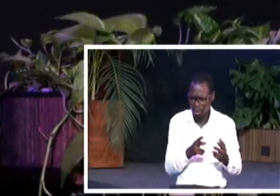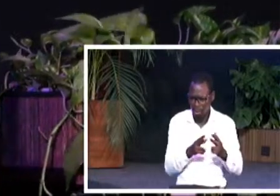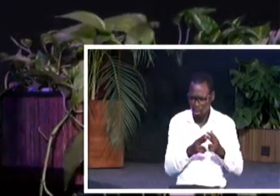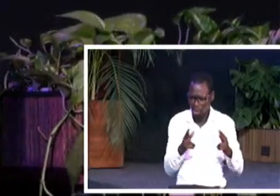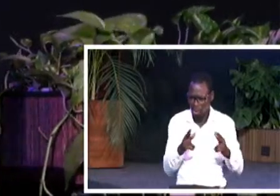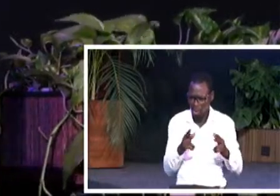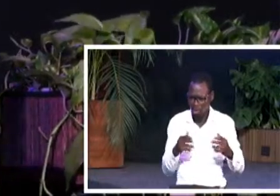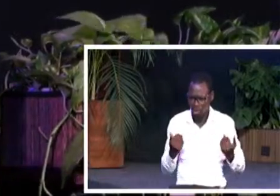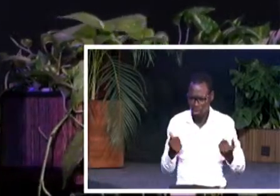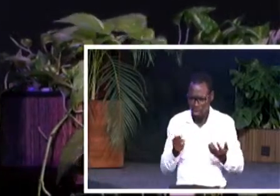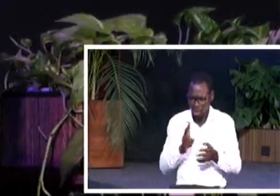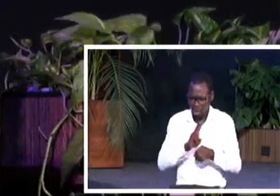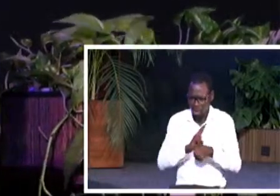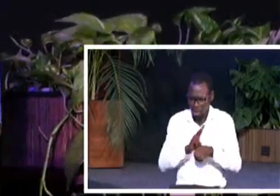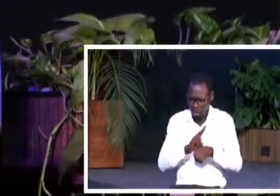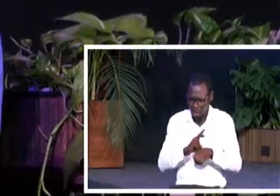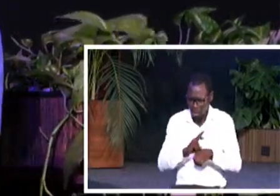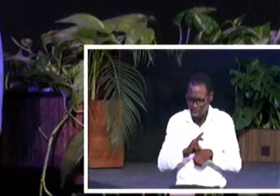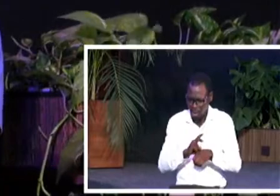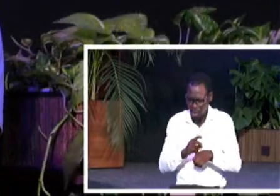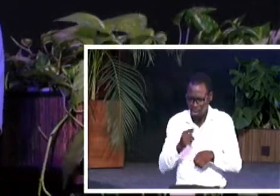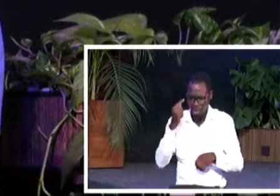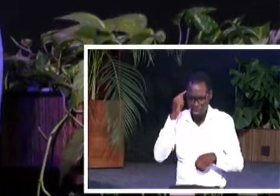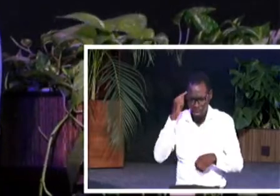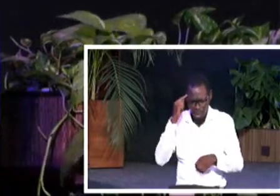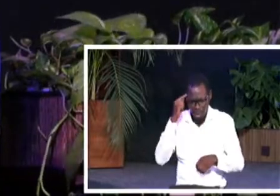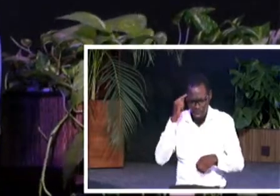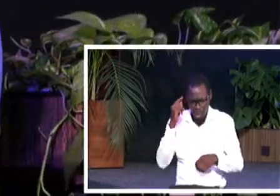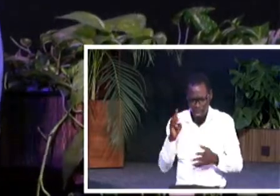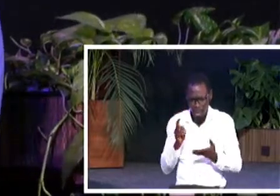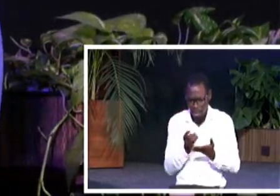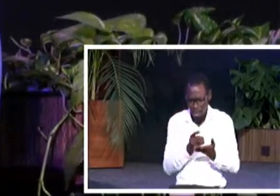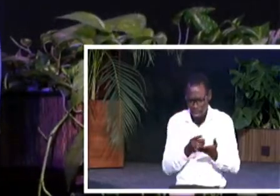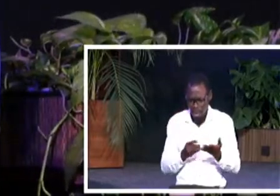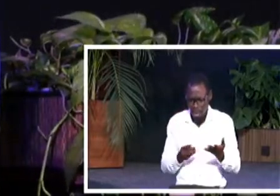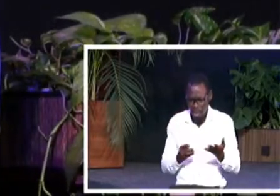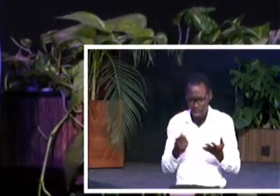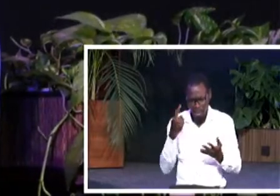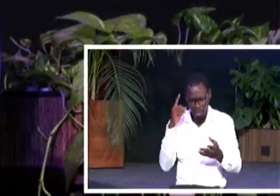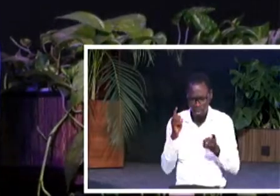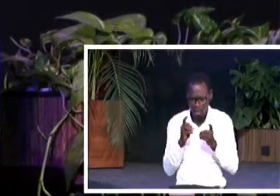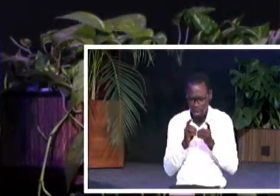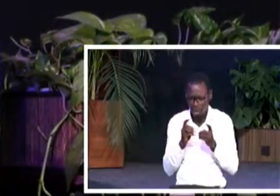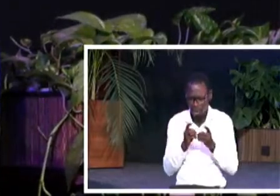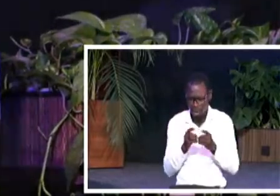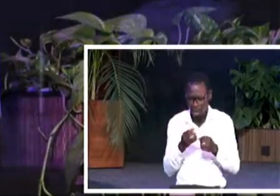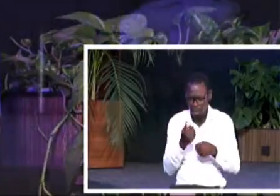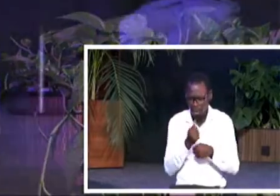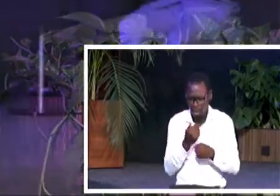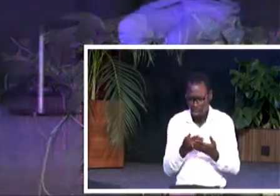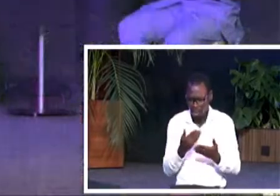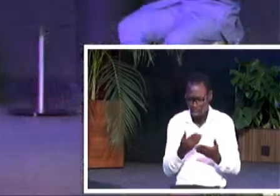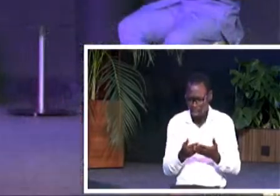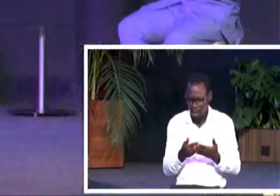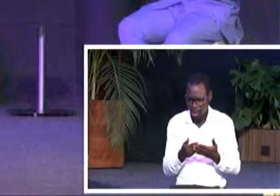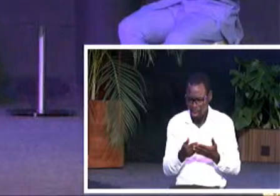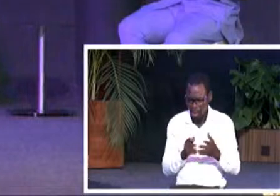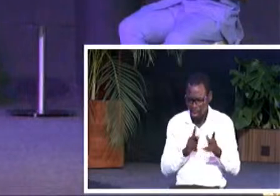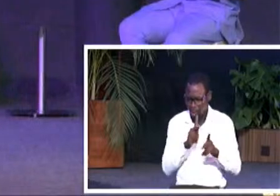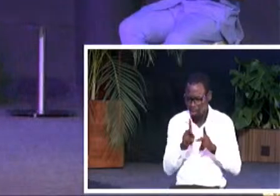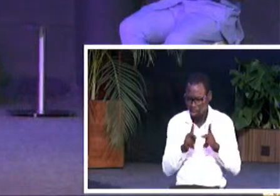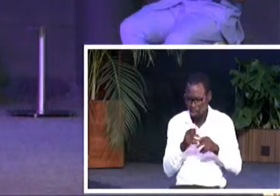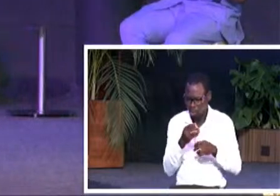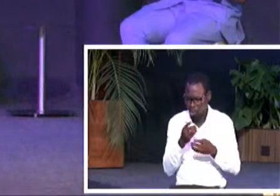you're a fashion designer, you should be thinking about designing for the digital platforms and making money. There are even people who